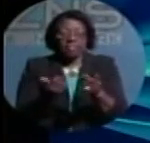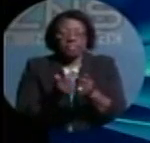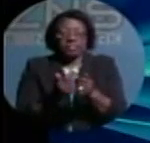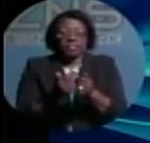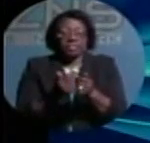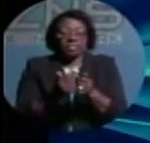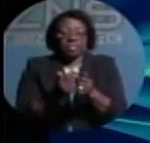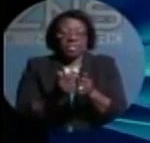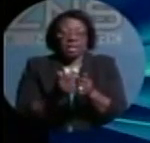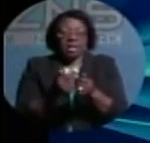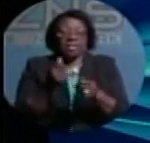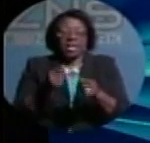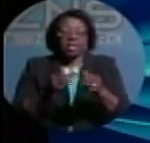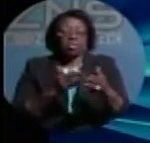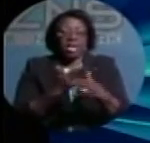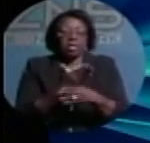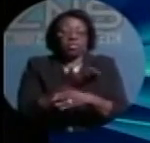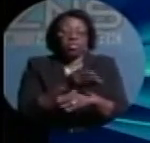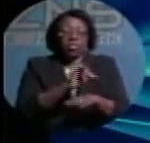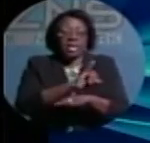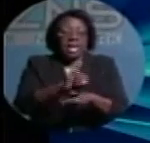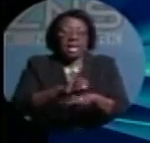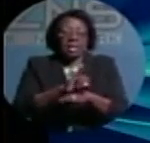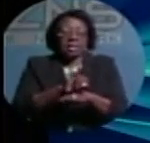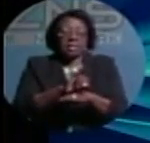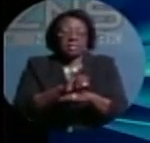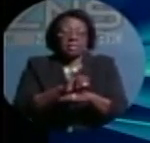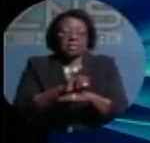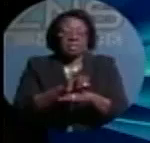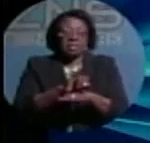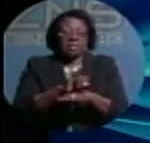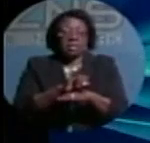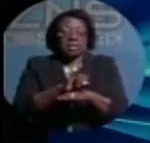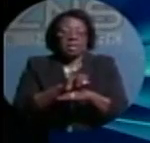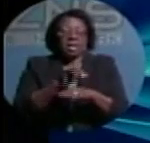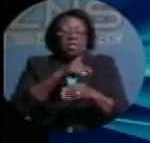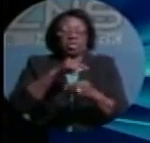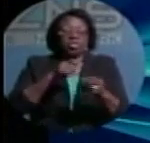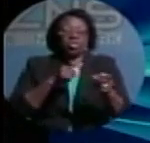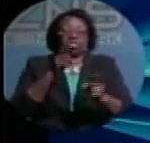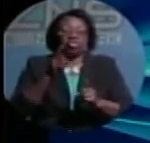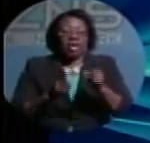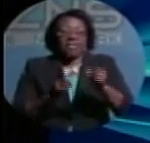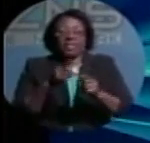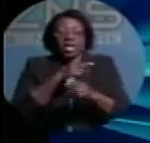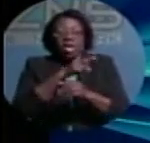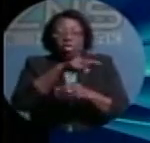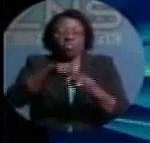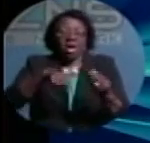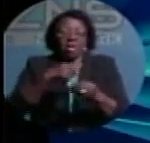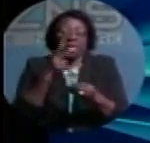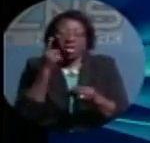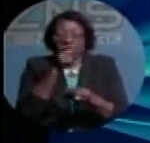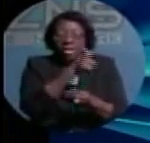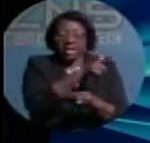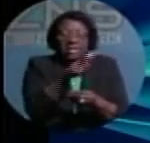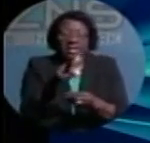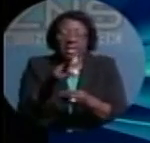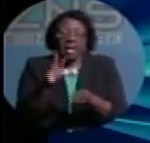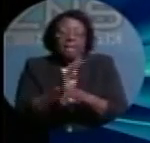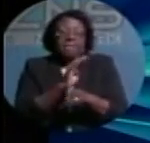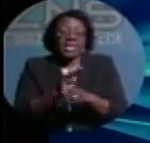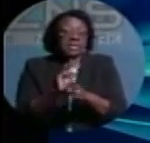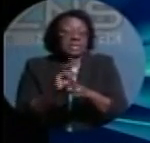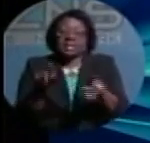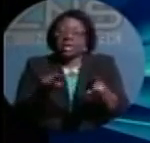drive through the settlements from Morstown straight up to Williamstown. We was driving around. Look like it's business as usual. What's the